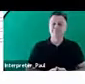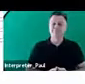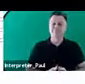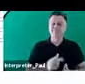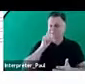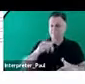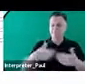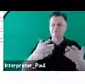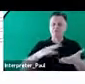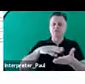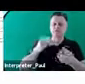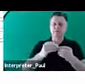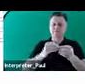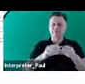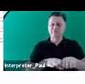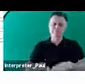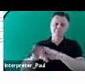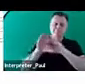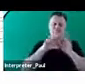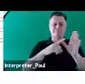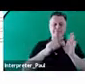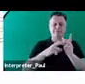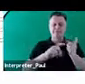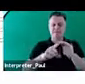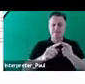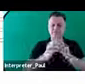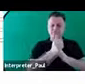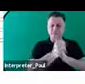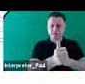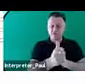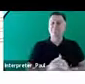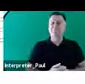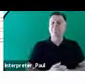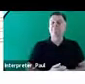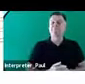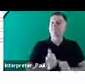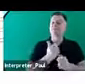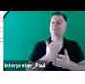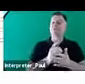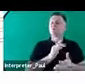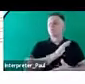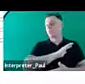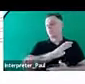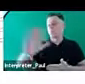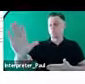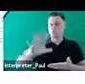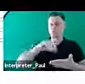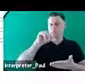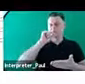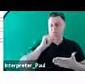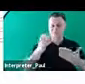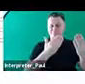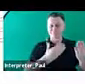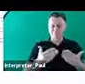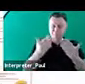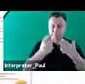consistent advice and guidance, and ultimately it's about enabling all of your students to be able to successfully transition into